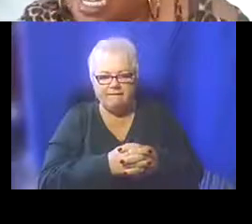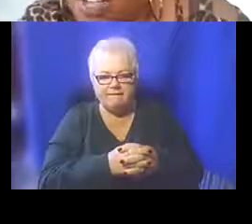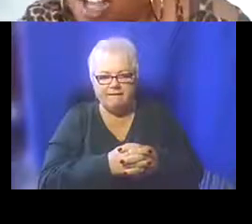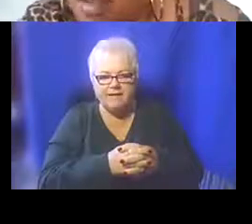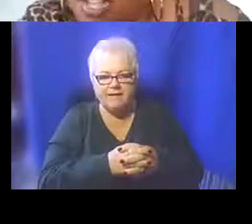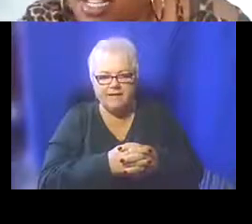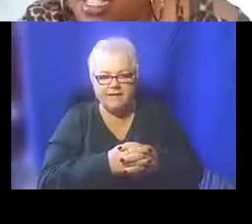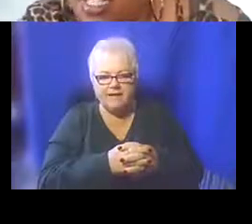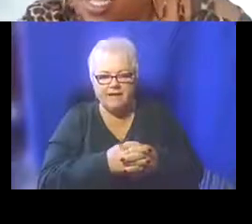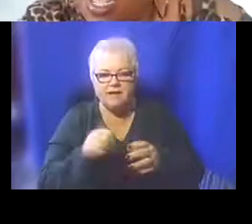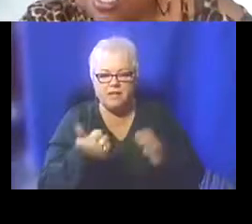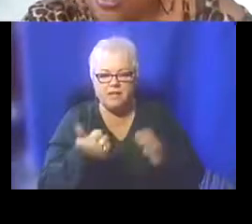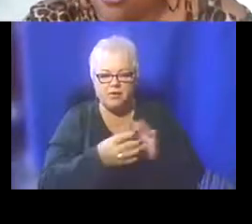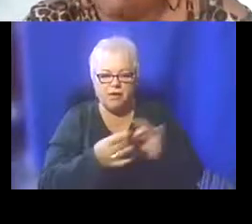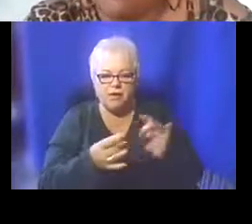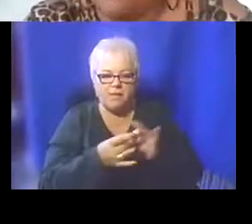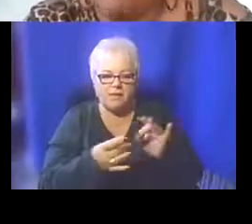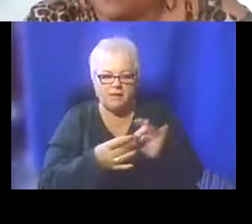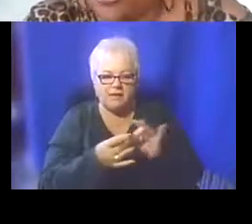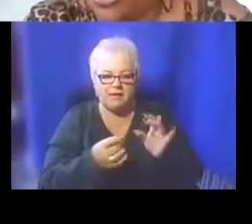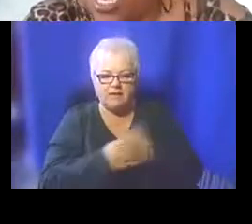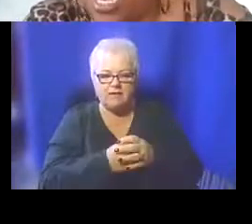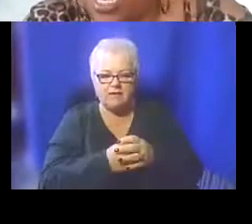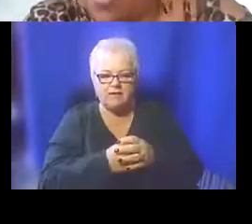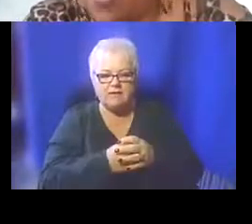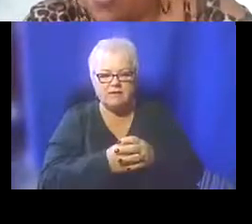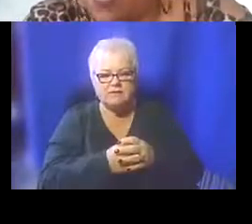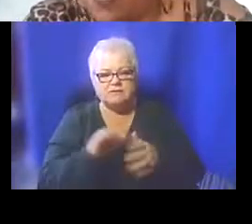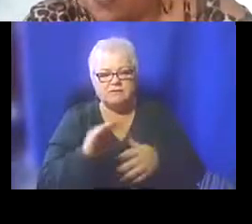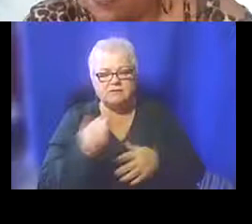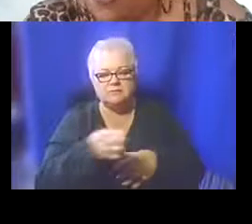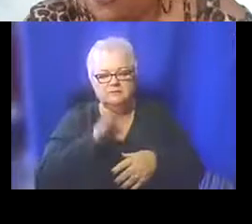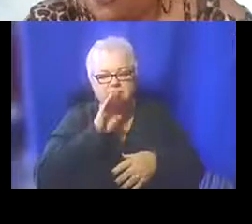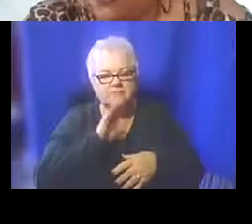I see another comment. I find it frustrating